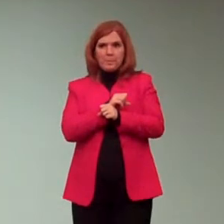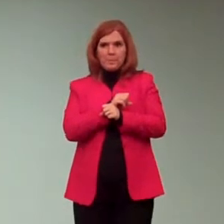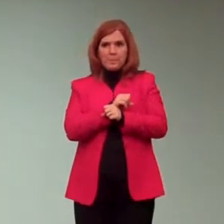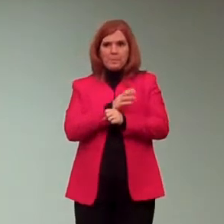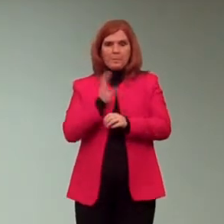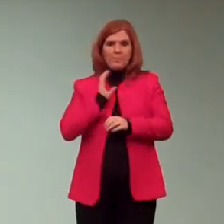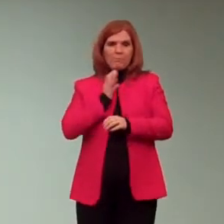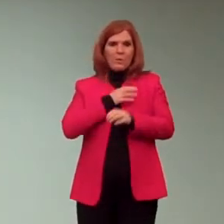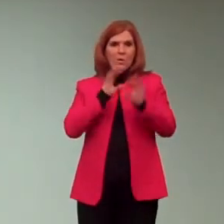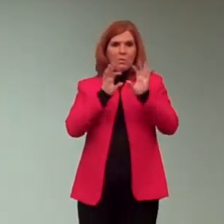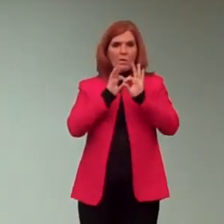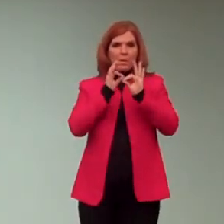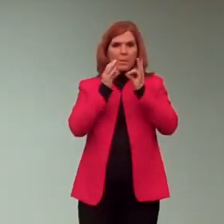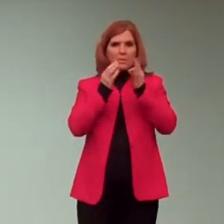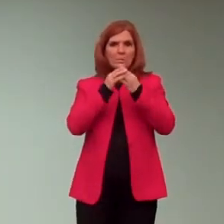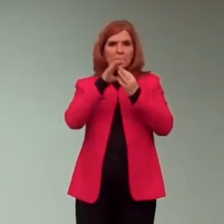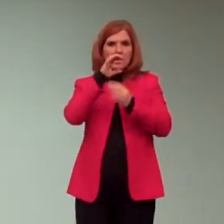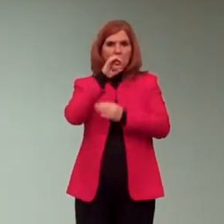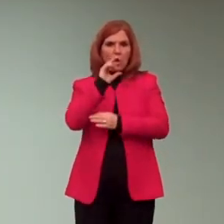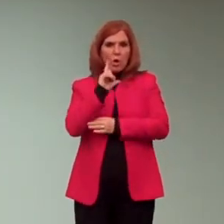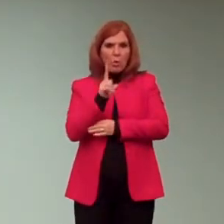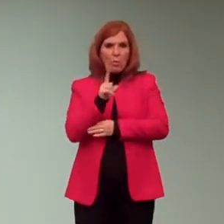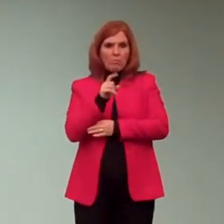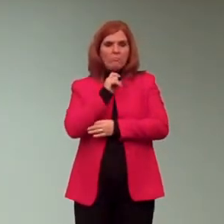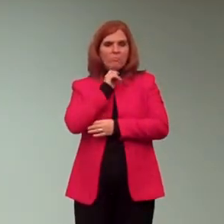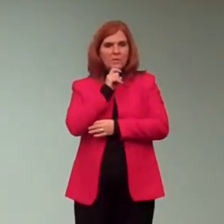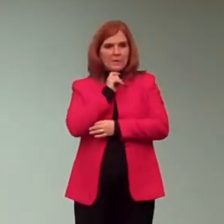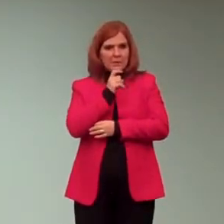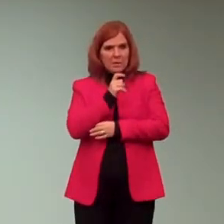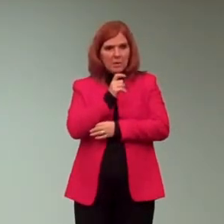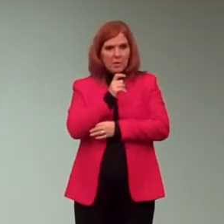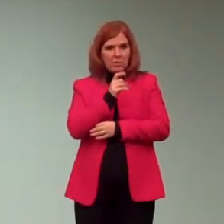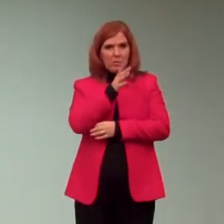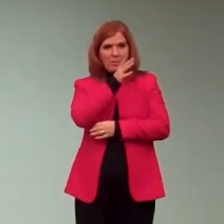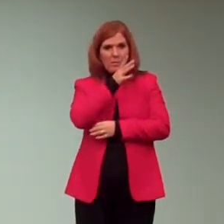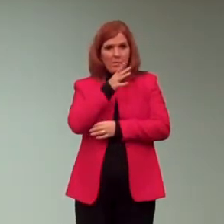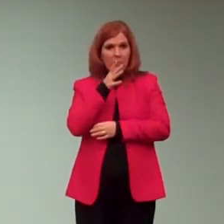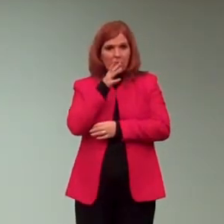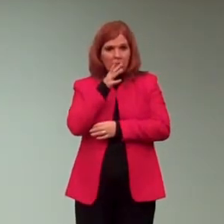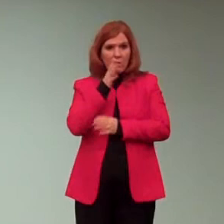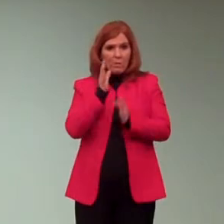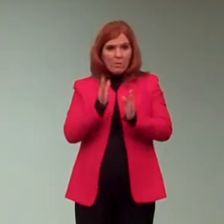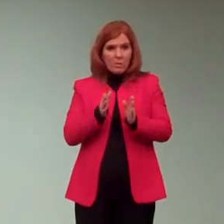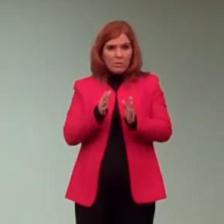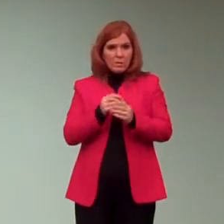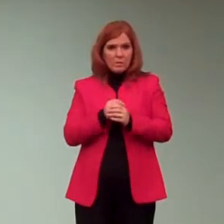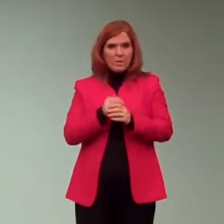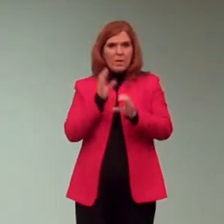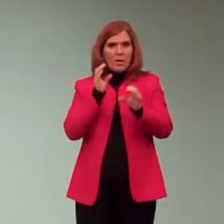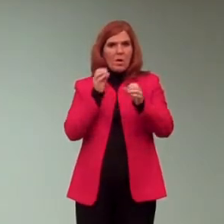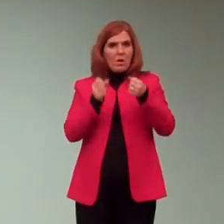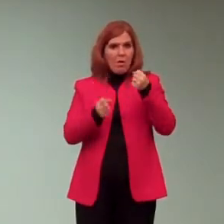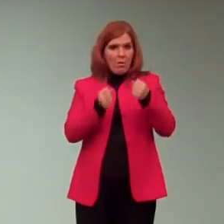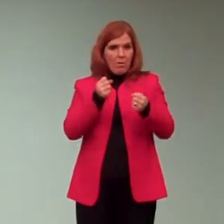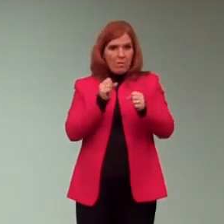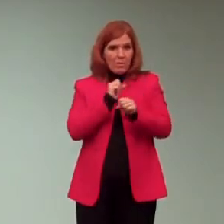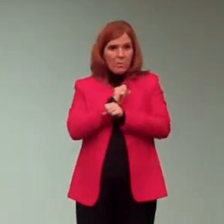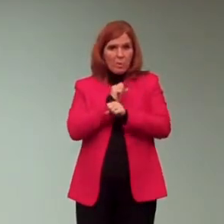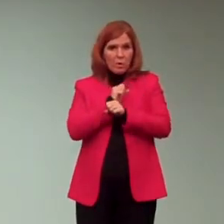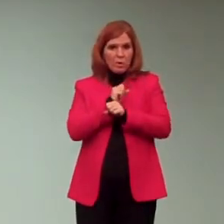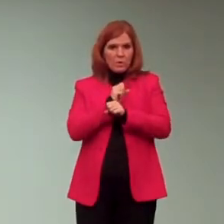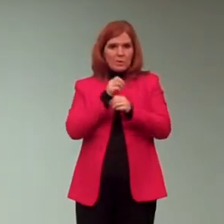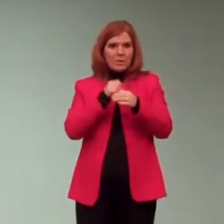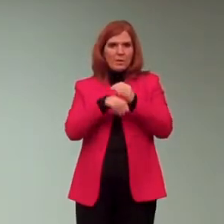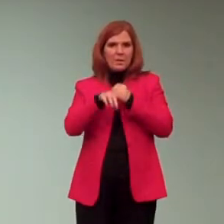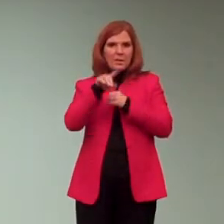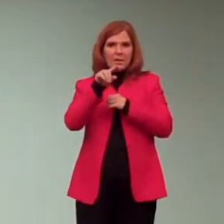Our family were coal miners, steel workers, farmers, auto workers in that